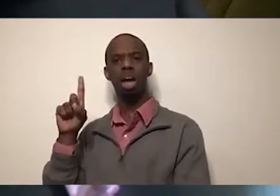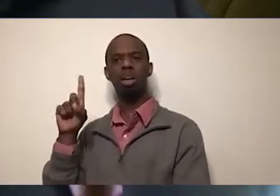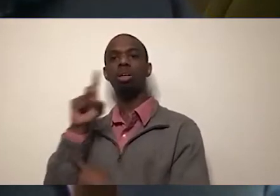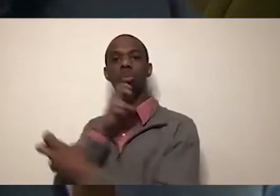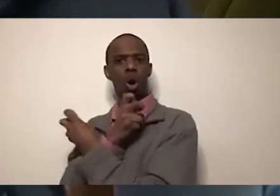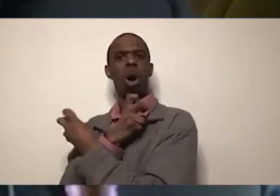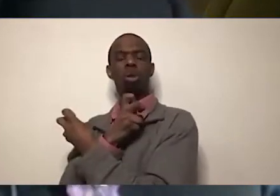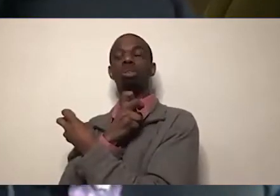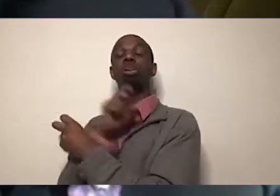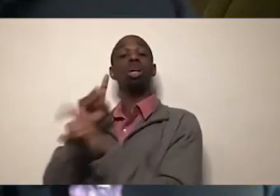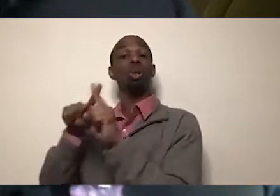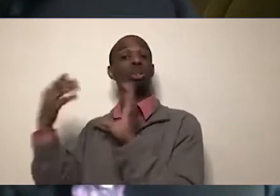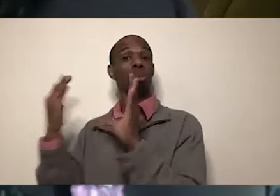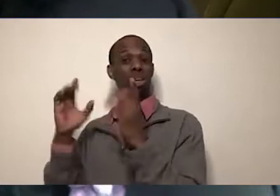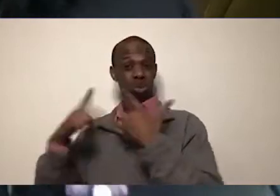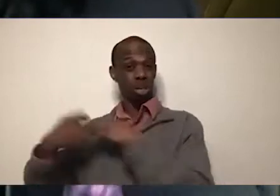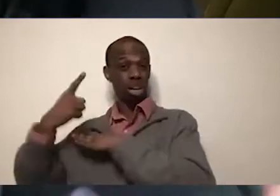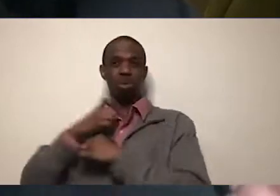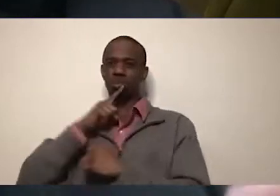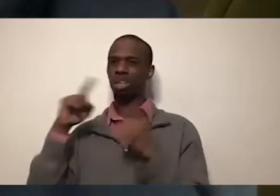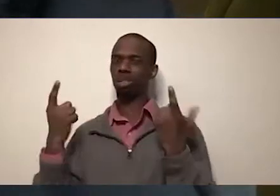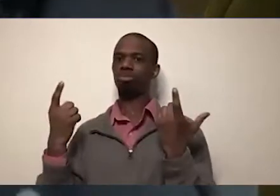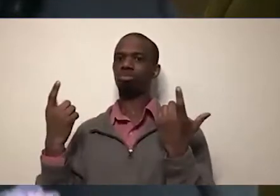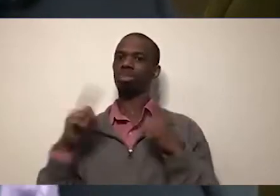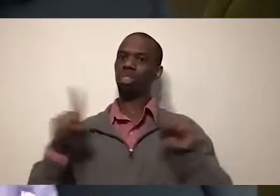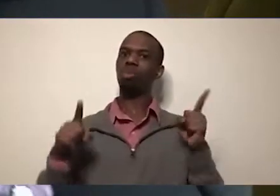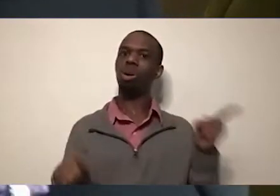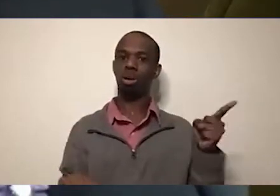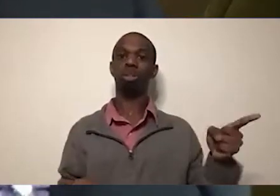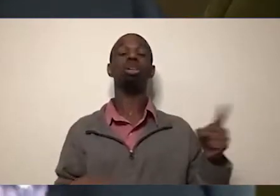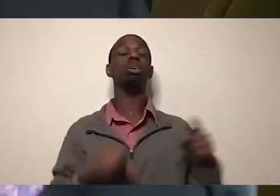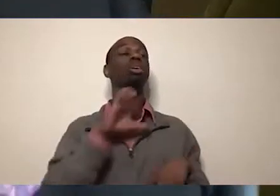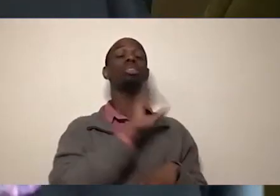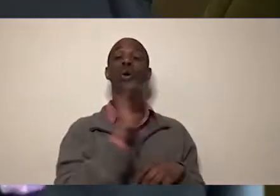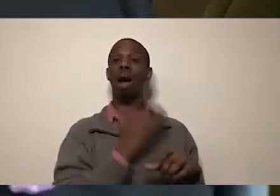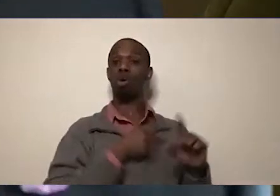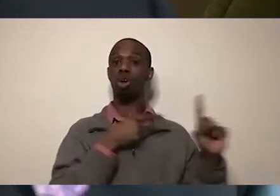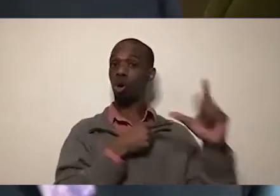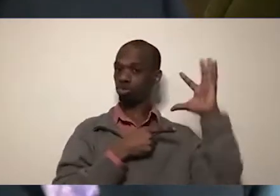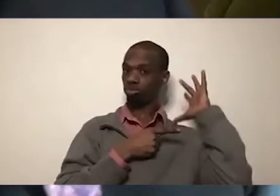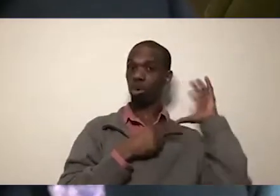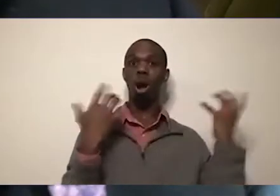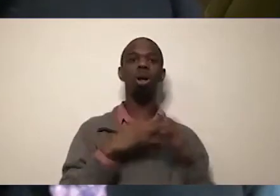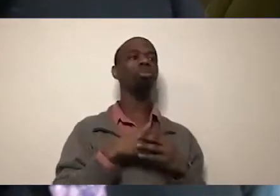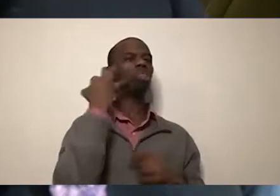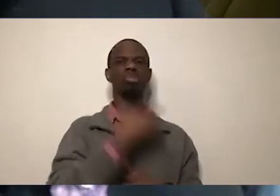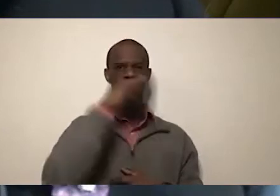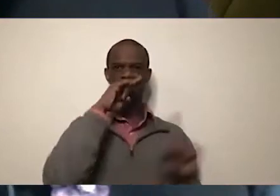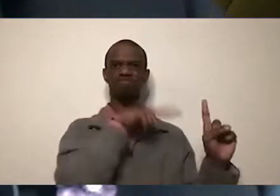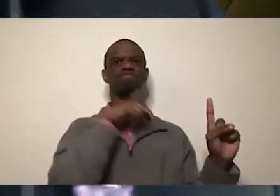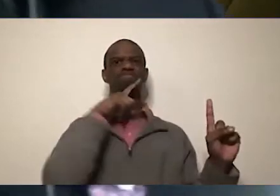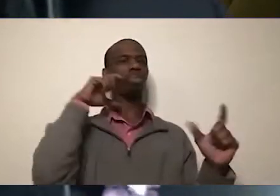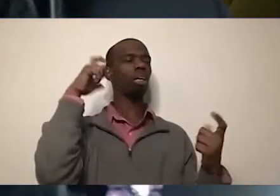because the standards were very different. We were concerned about children who had 10 micrograms per deciliter,